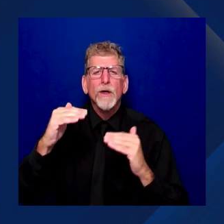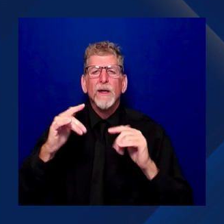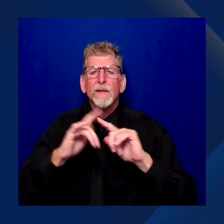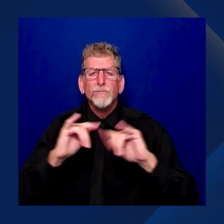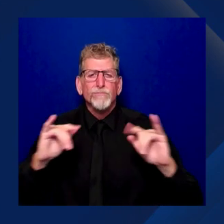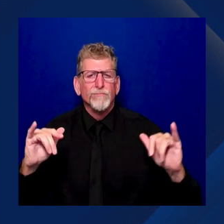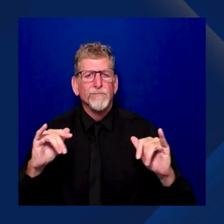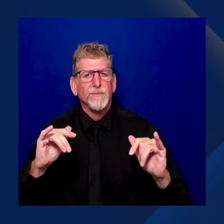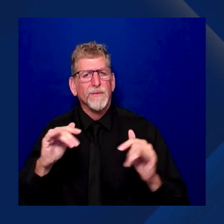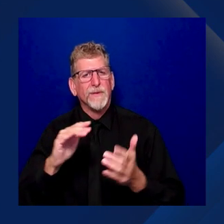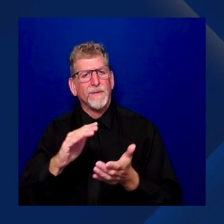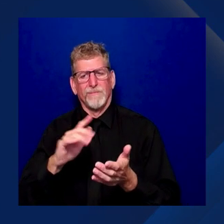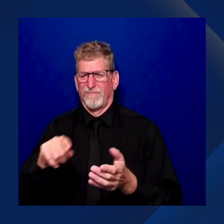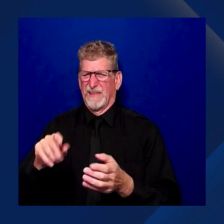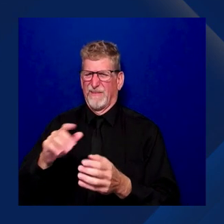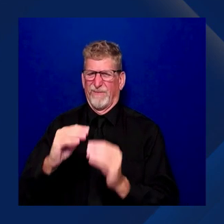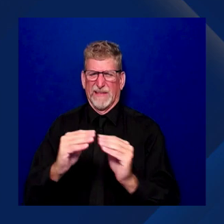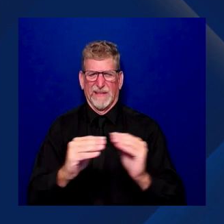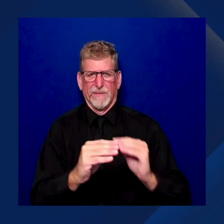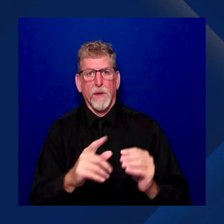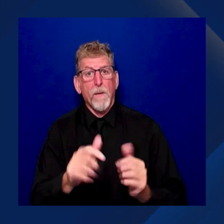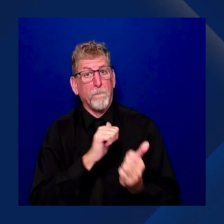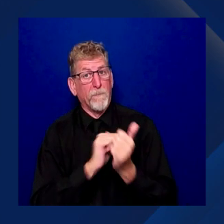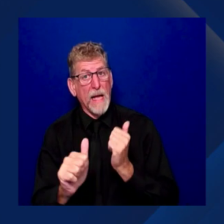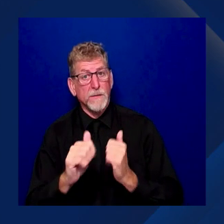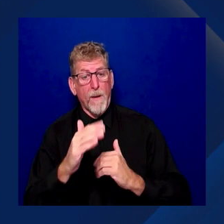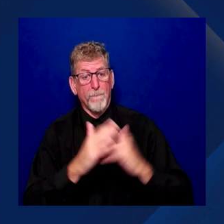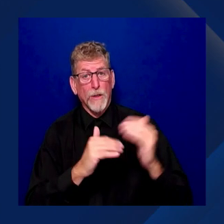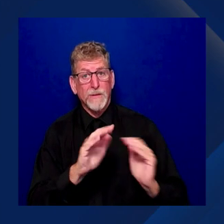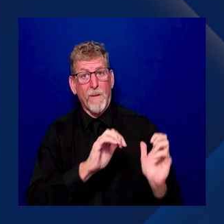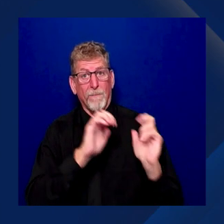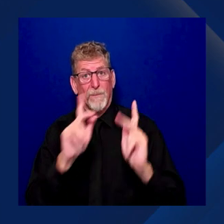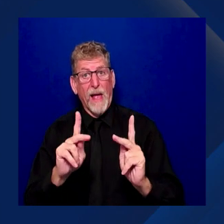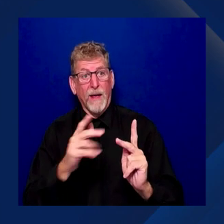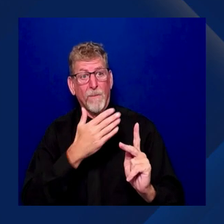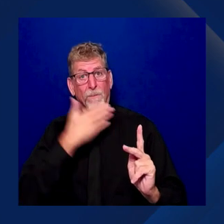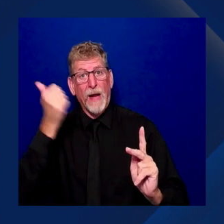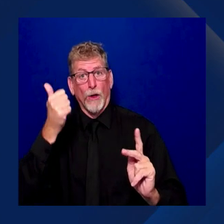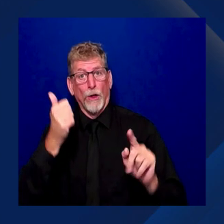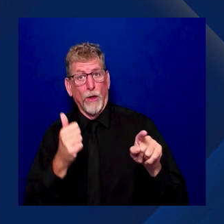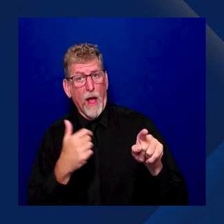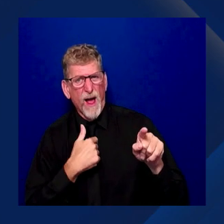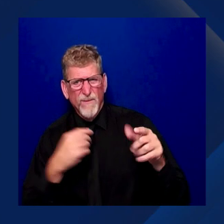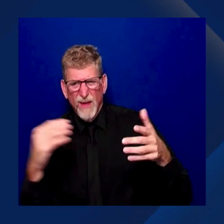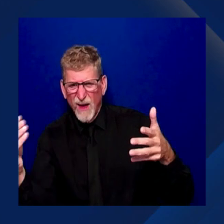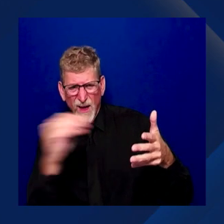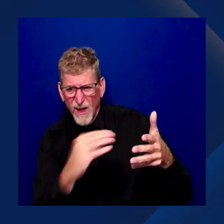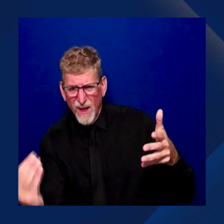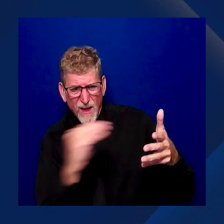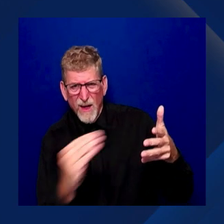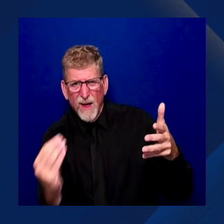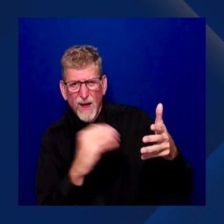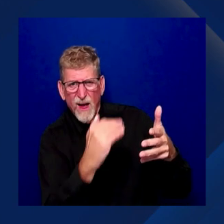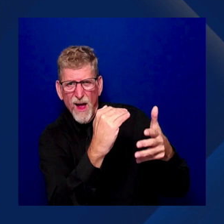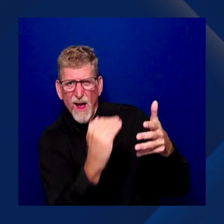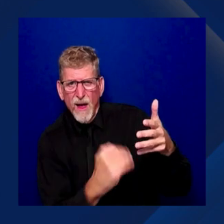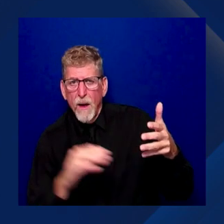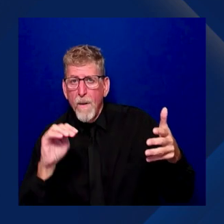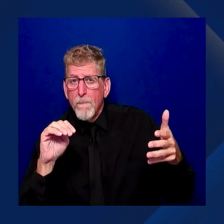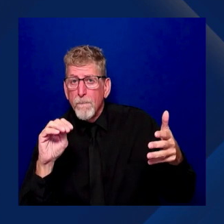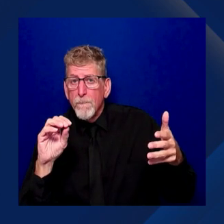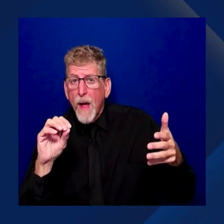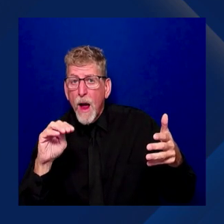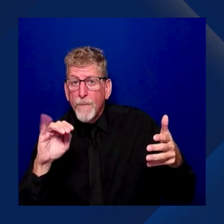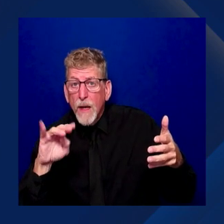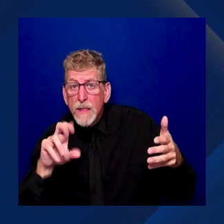Build Back Better Act with every eligible provision of the Momnibus and permanent year-long postpartum